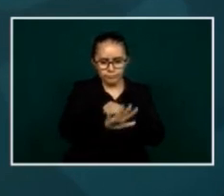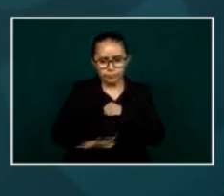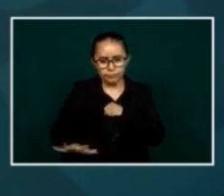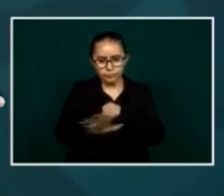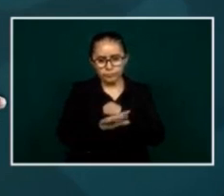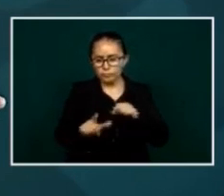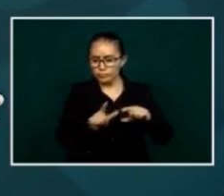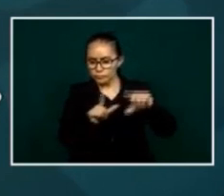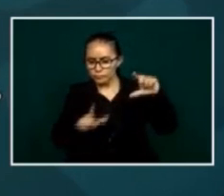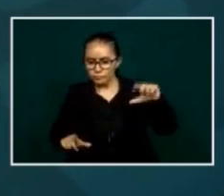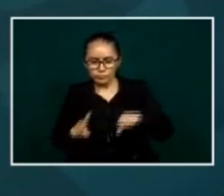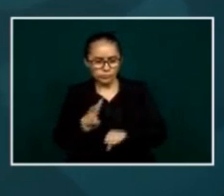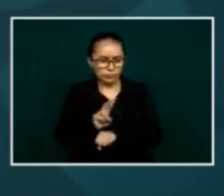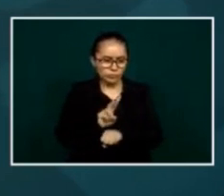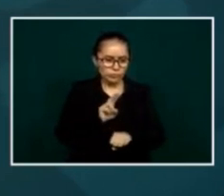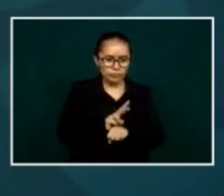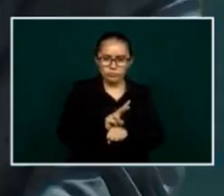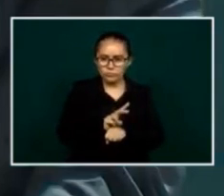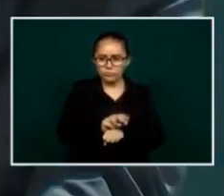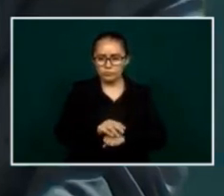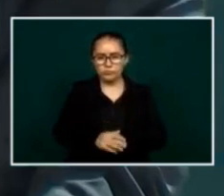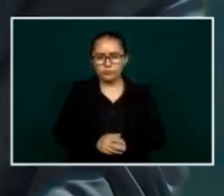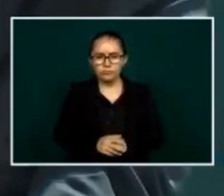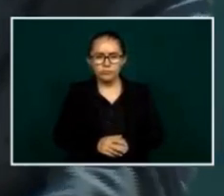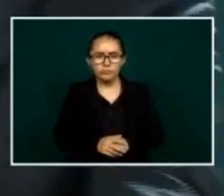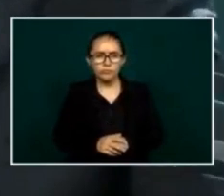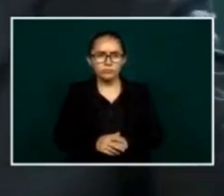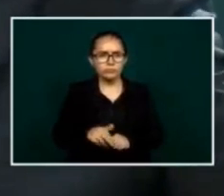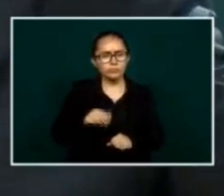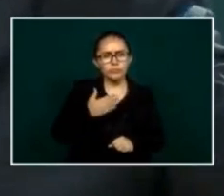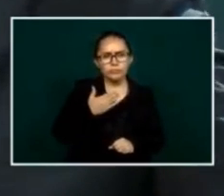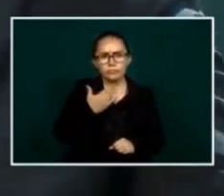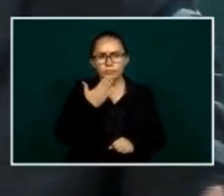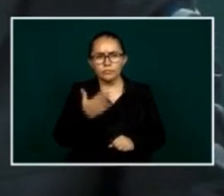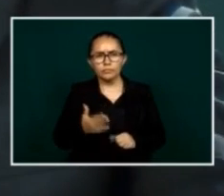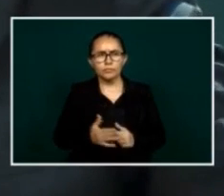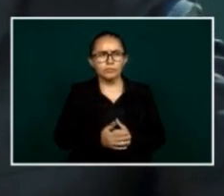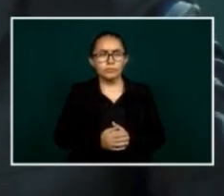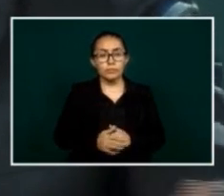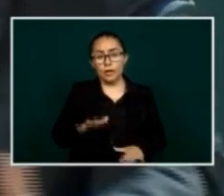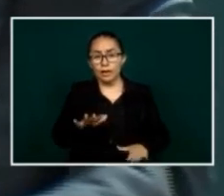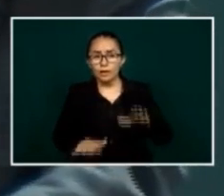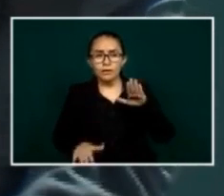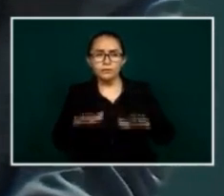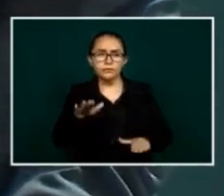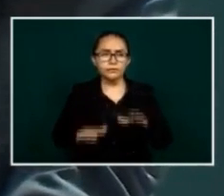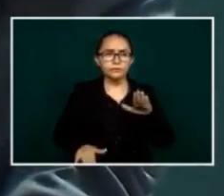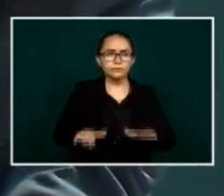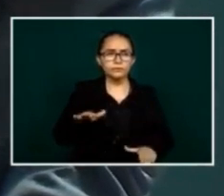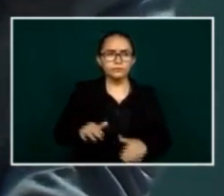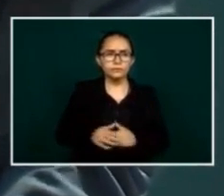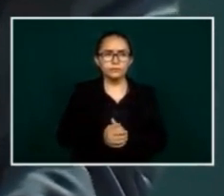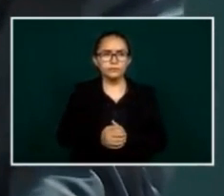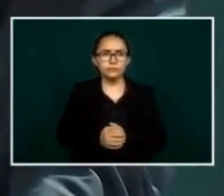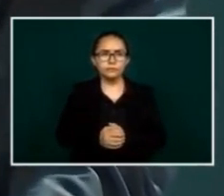those that were supposed to give public security, the people was unprotected.